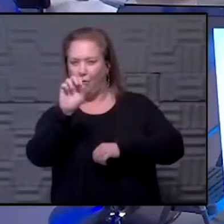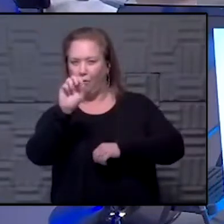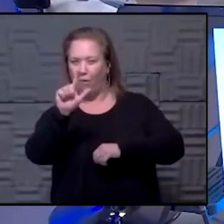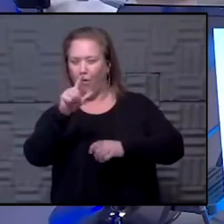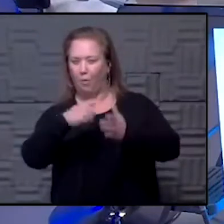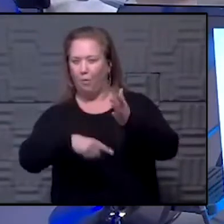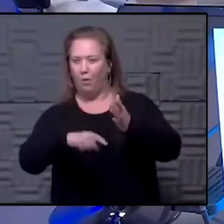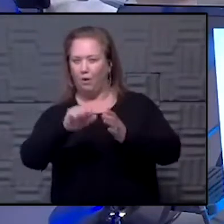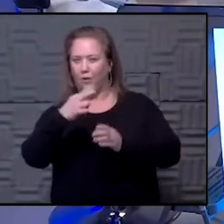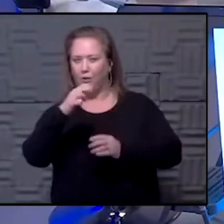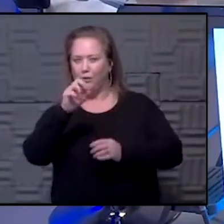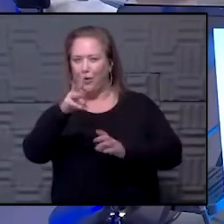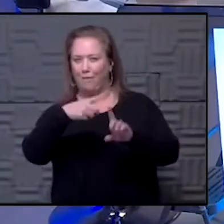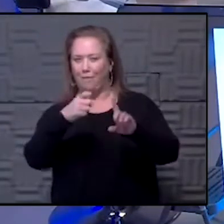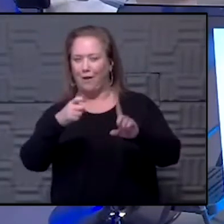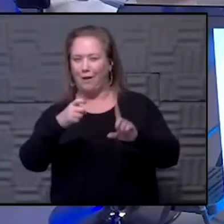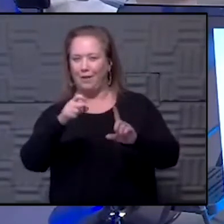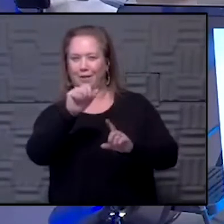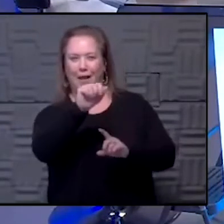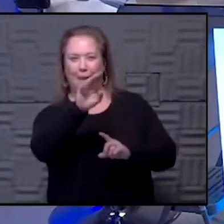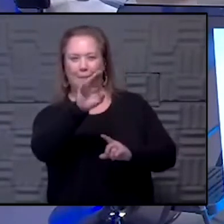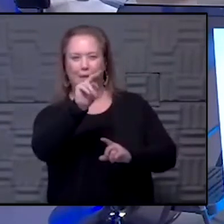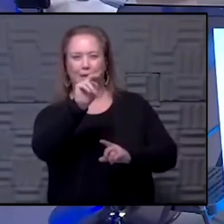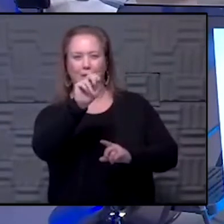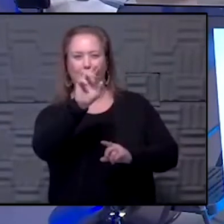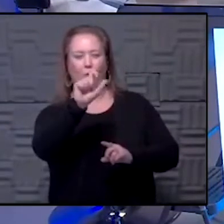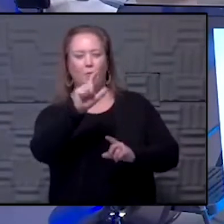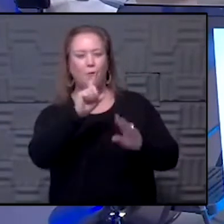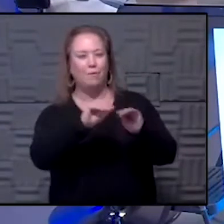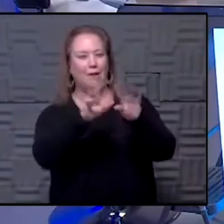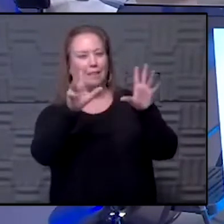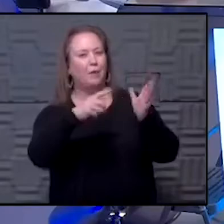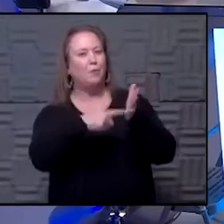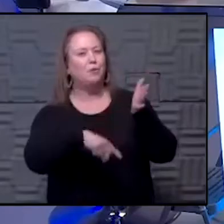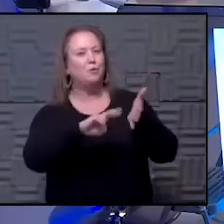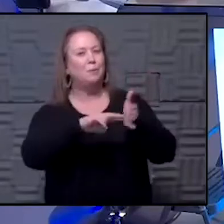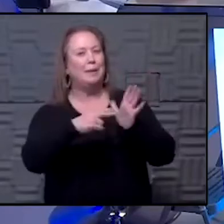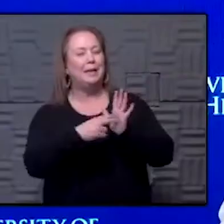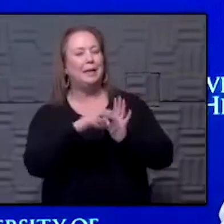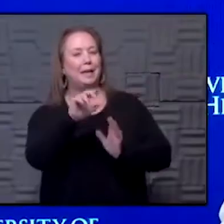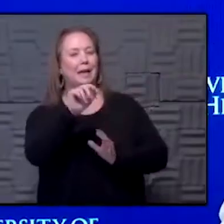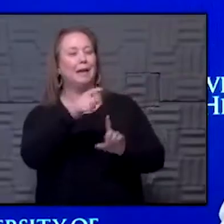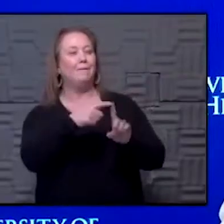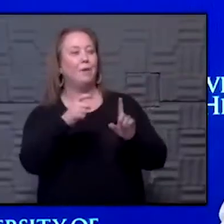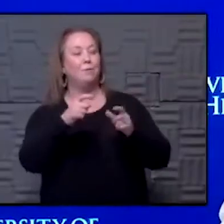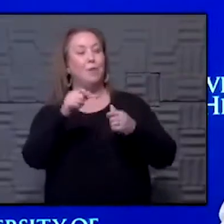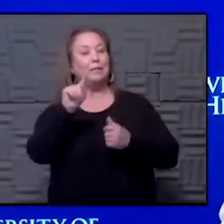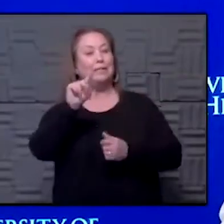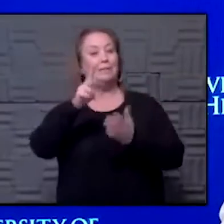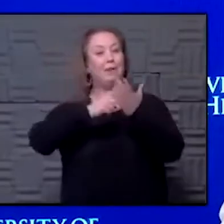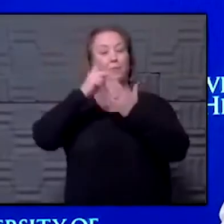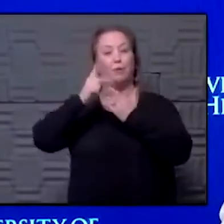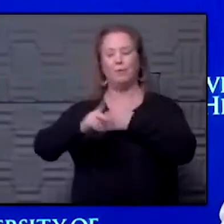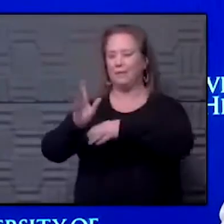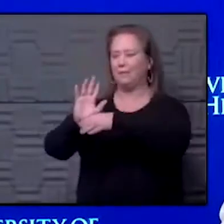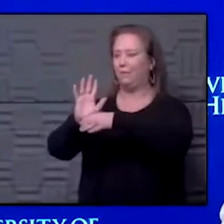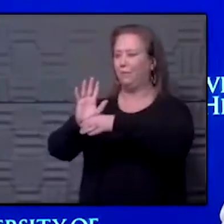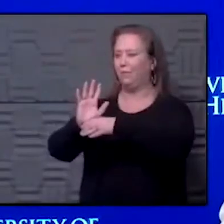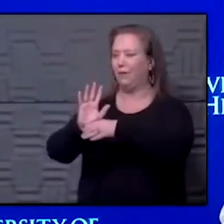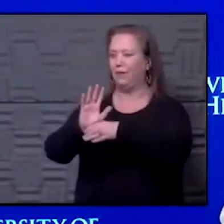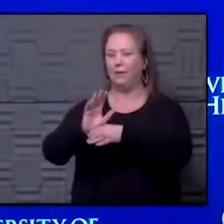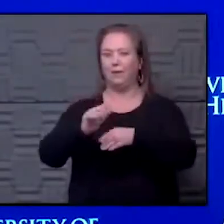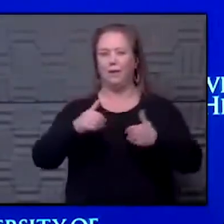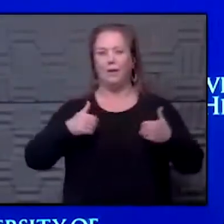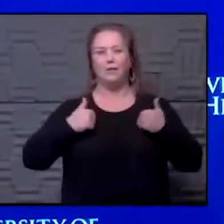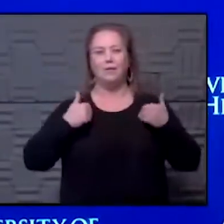not going to date myself. I just Come on, let's go now. You got to clear up here. You got to fess up. What's that from? It's from a movie. I can't remember the